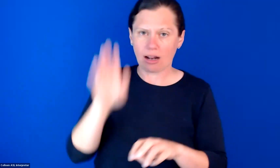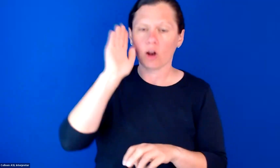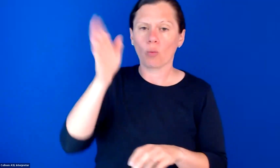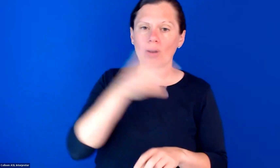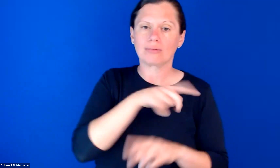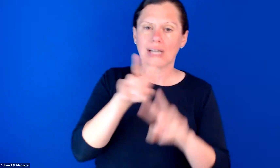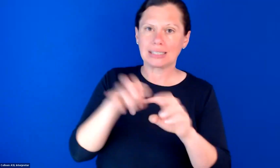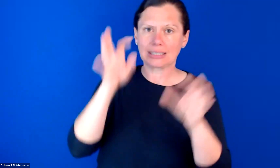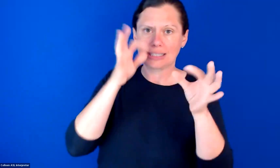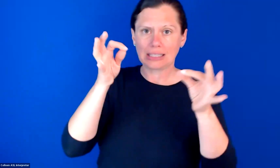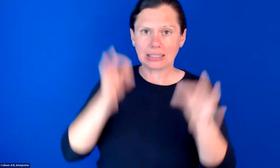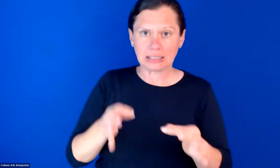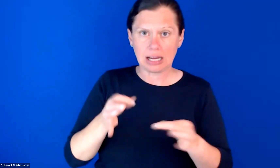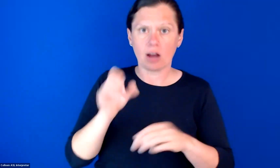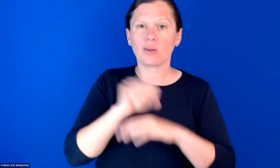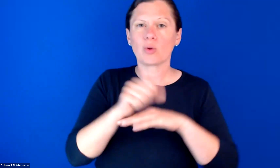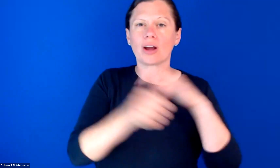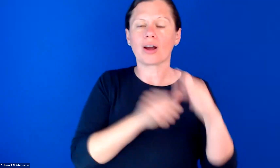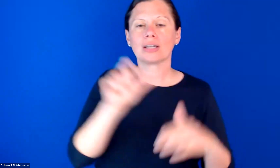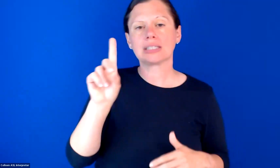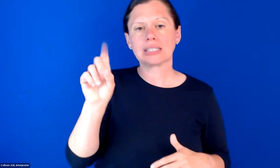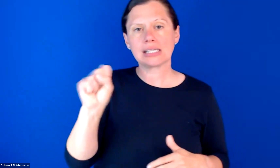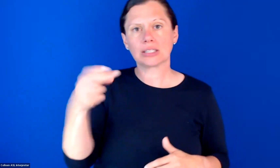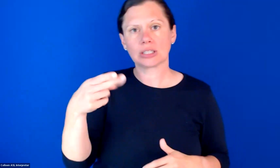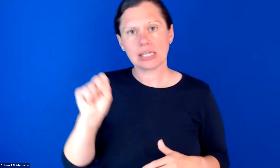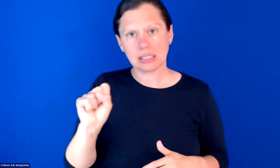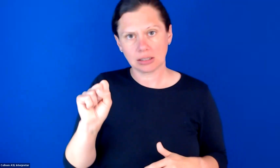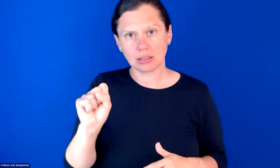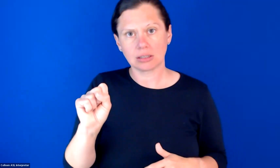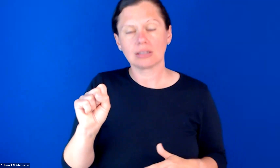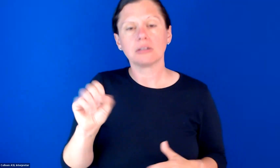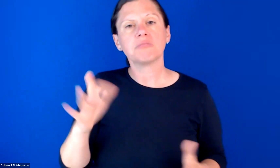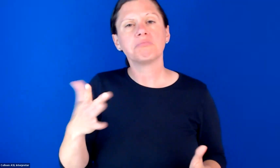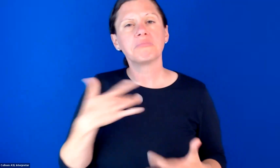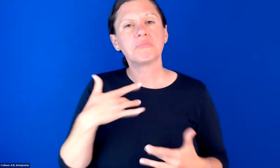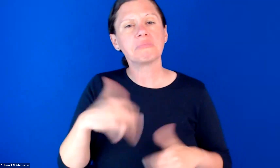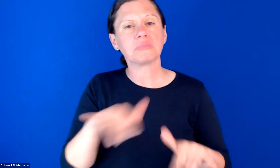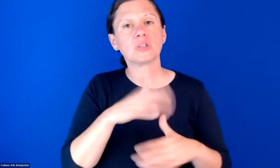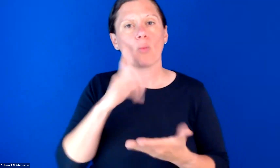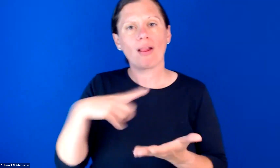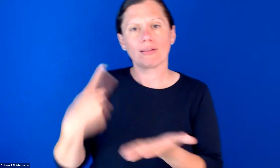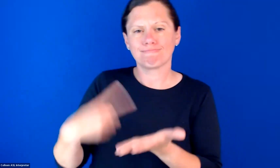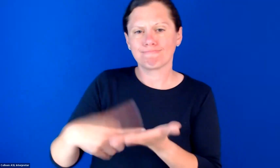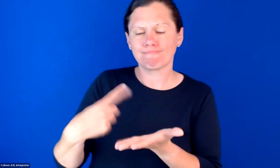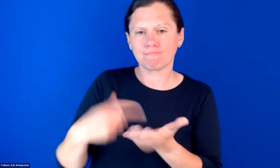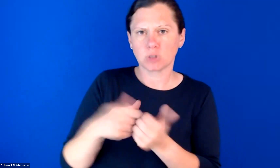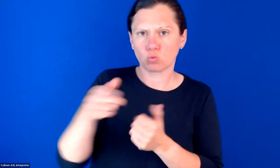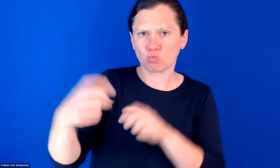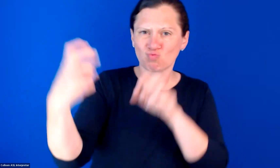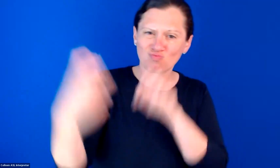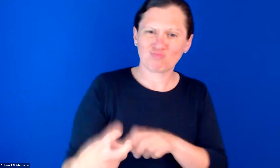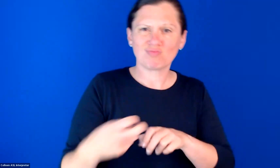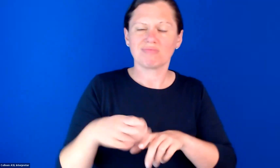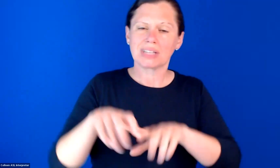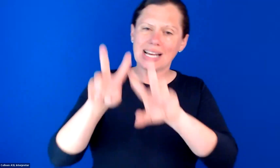Department of Social and Health Services. It's usually done via conversation. And we look at the types of help